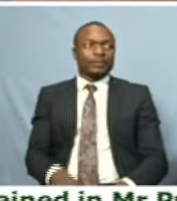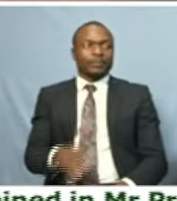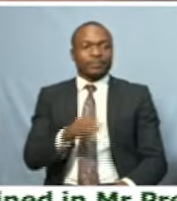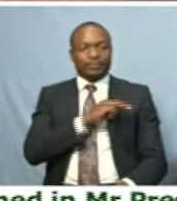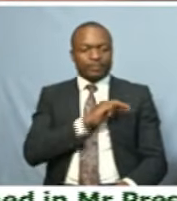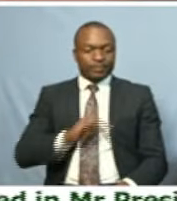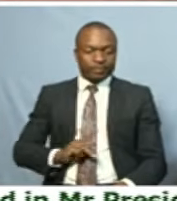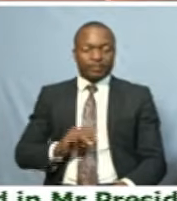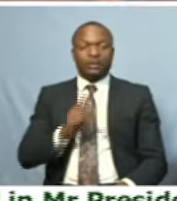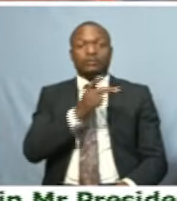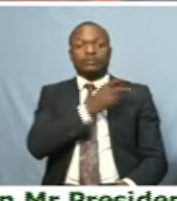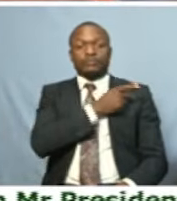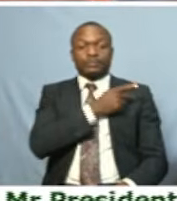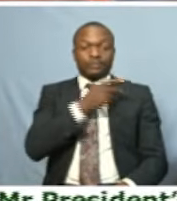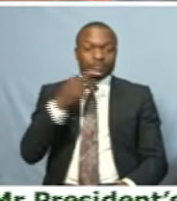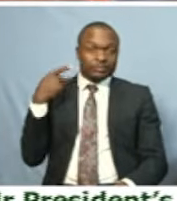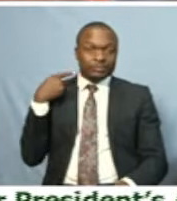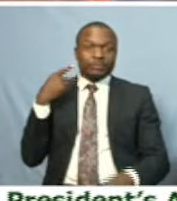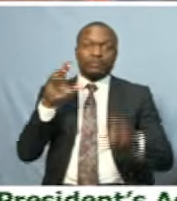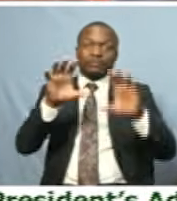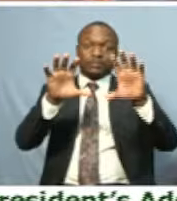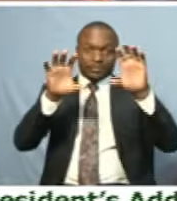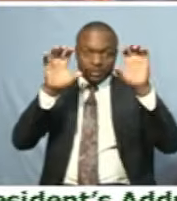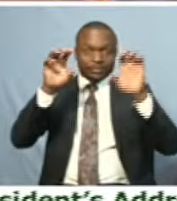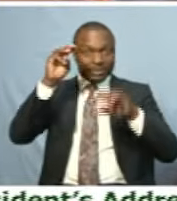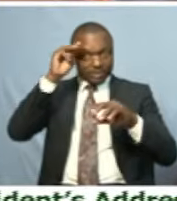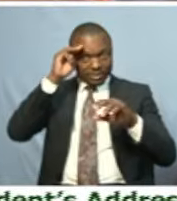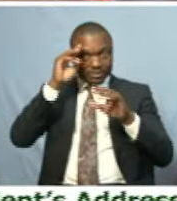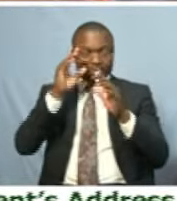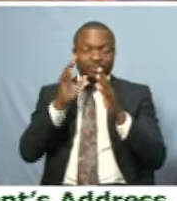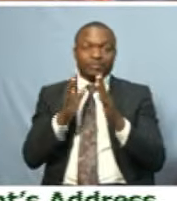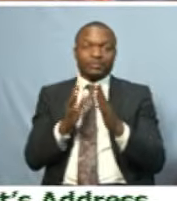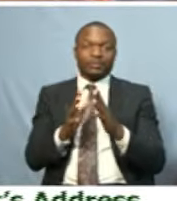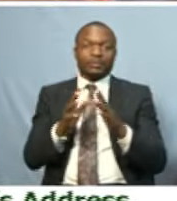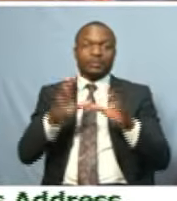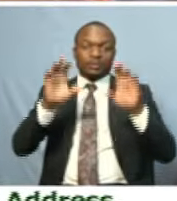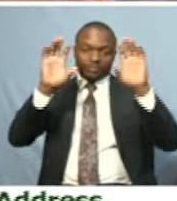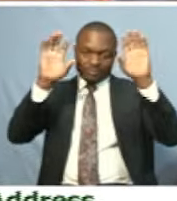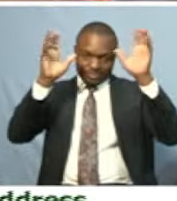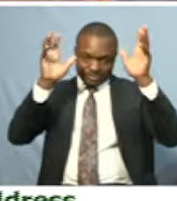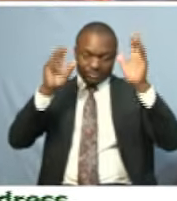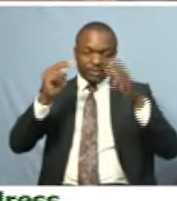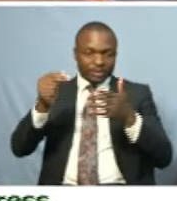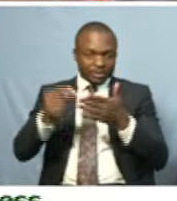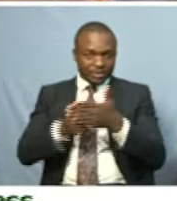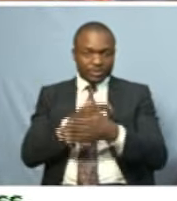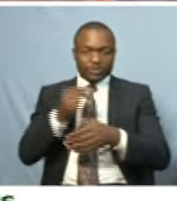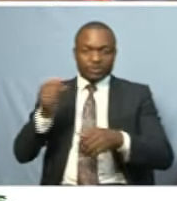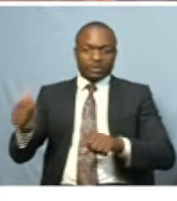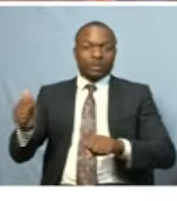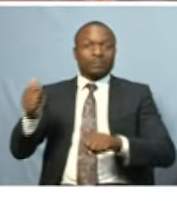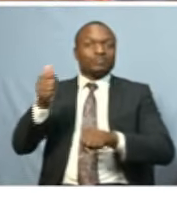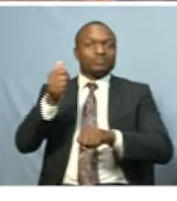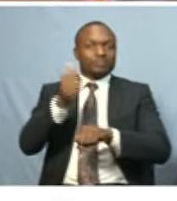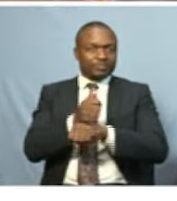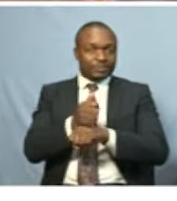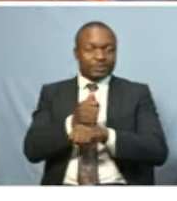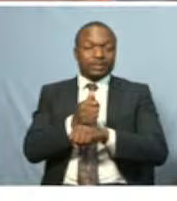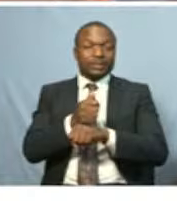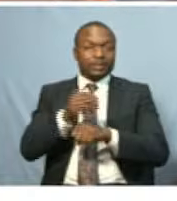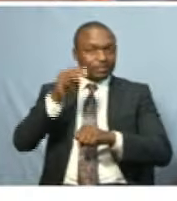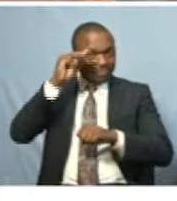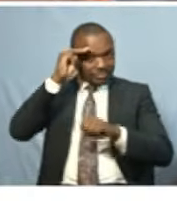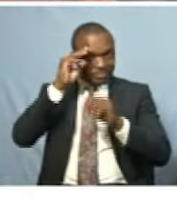of Parliament and Cabinet ministers in congratulating our newly appointed